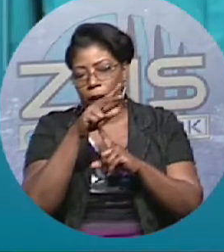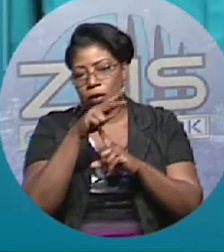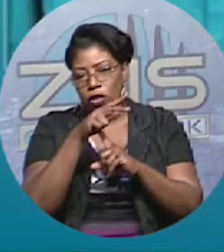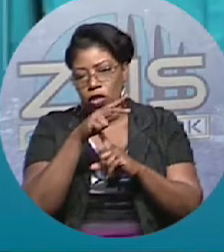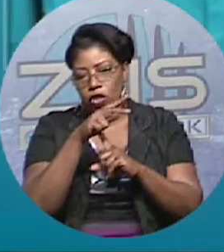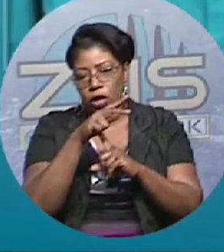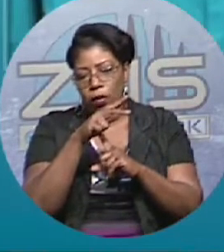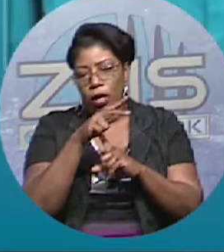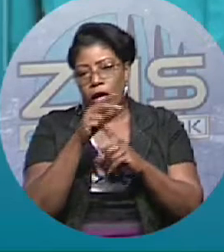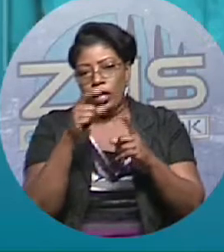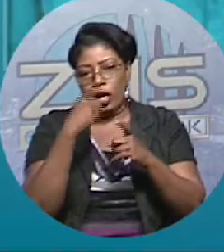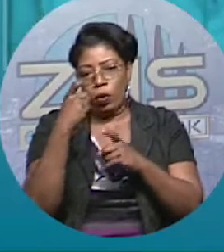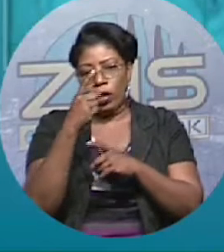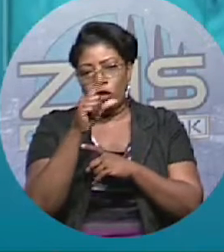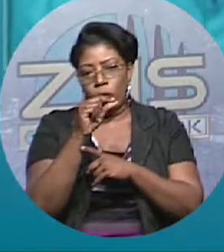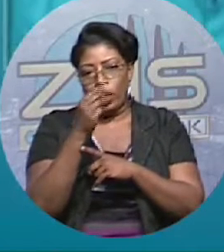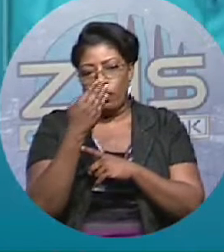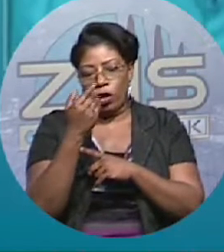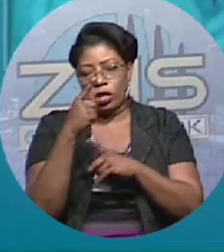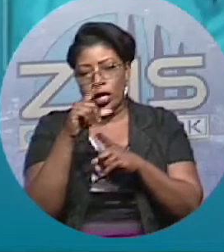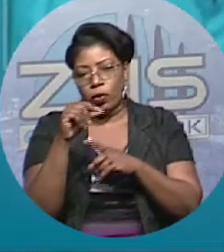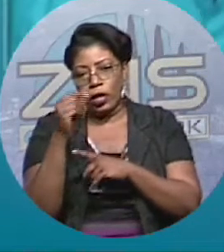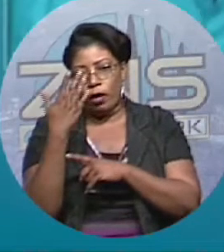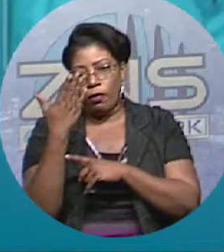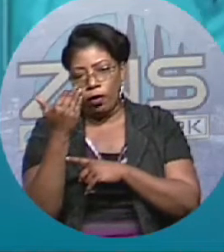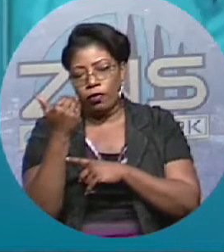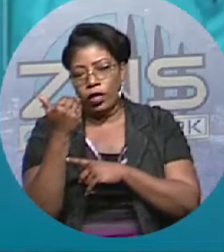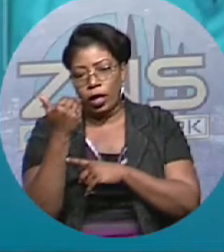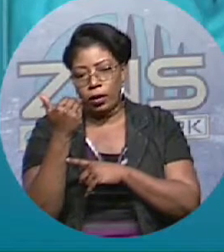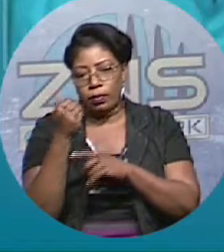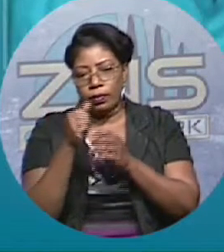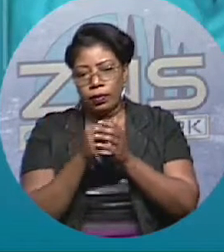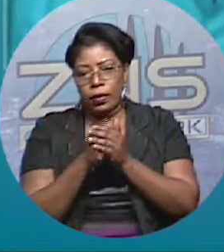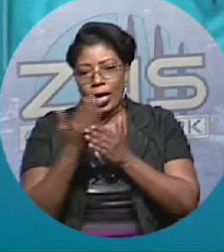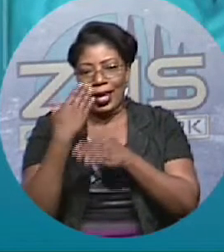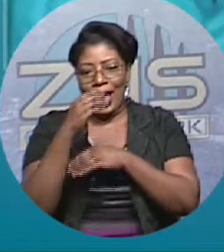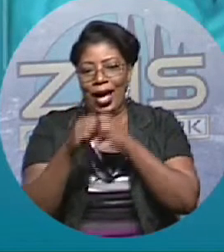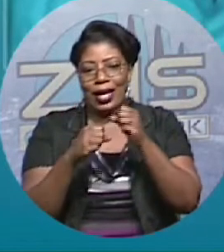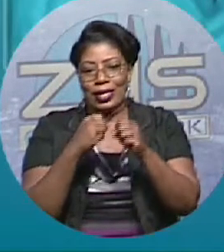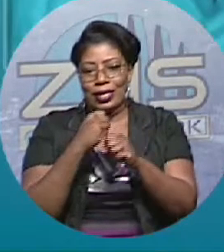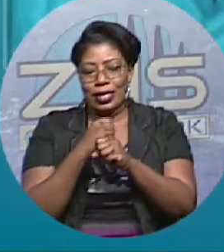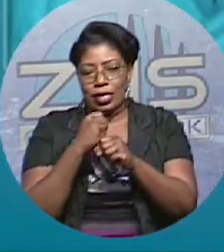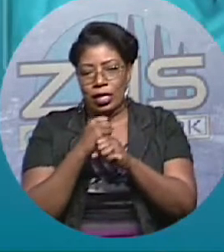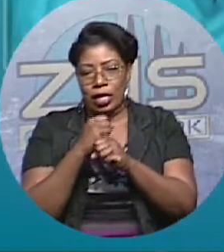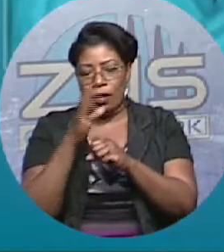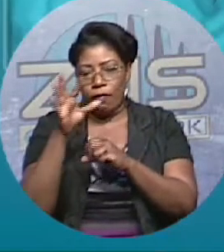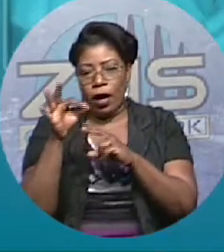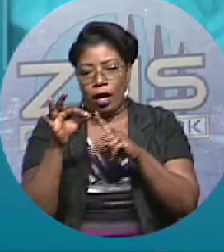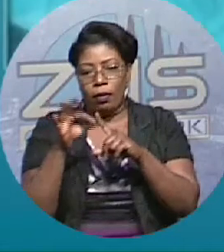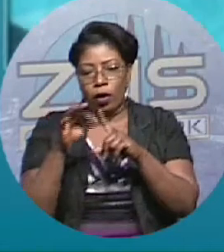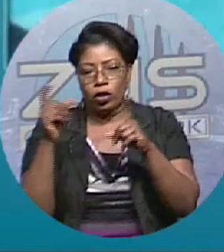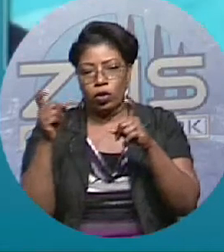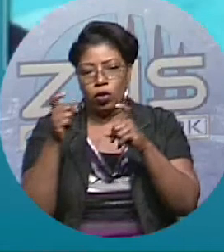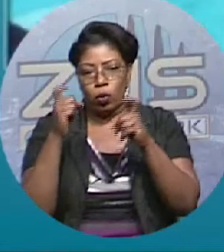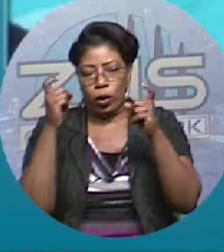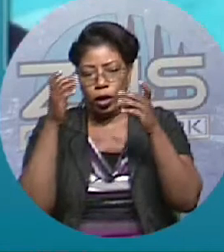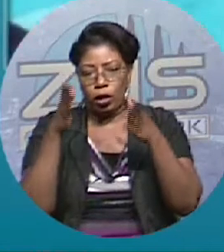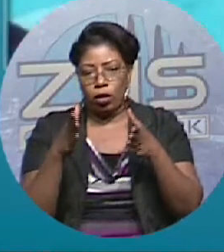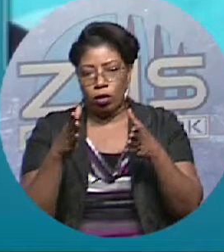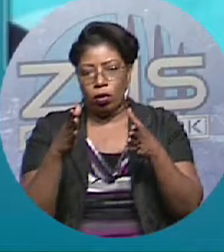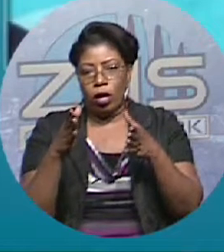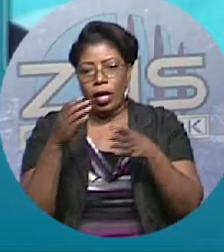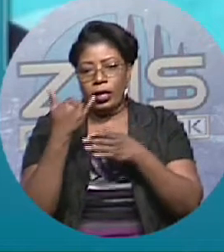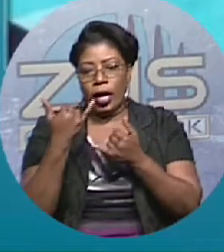and 2015. This year's squad will be without Joanna Evans, last year's High Points winner and most outstanding swimmer. However,